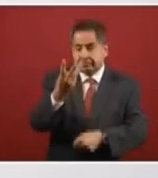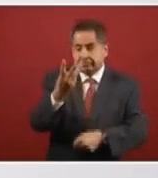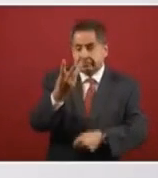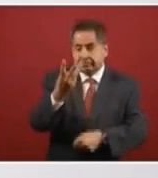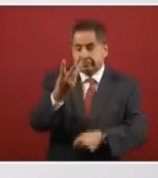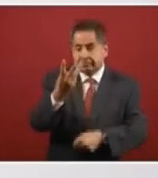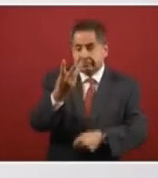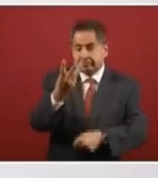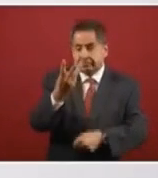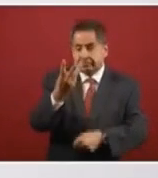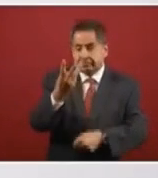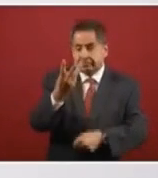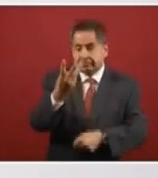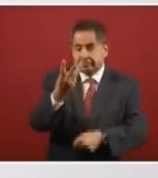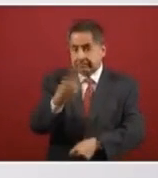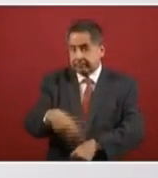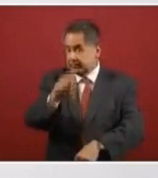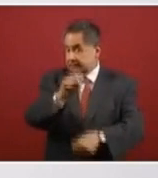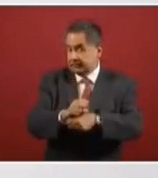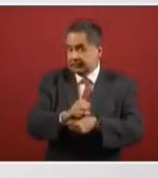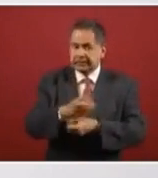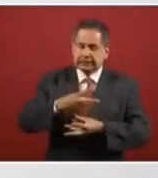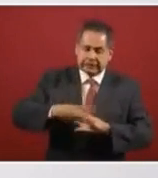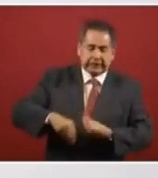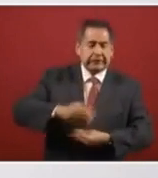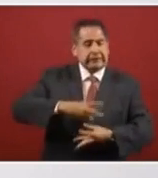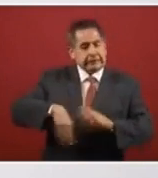for three whole weeks